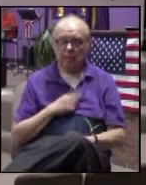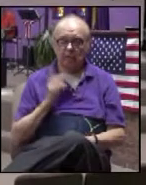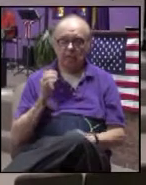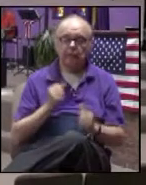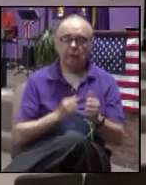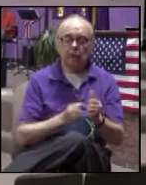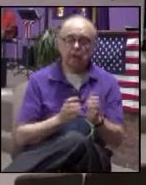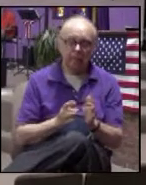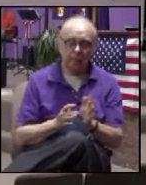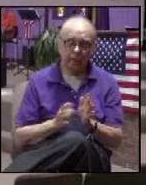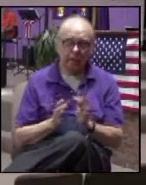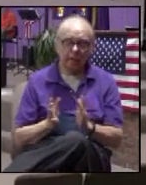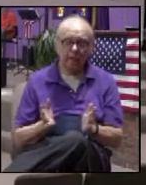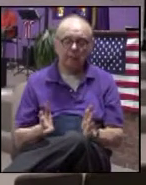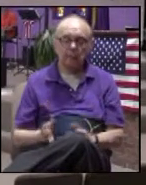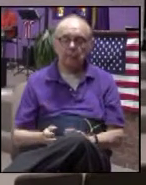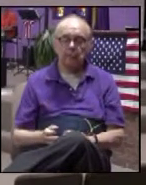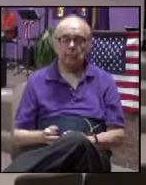him.